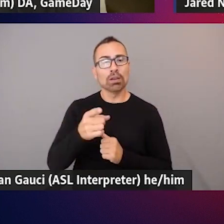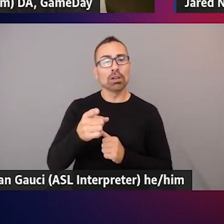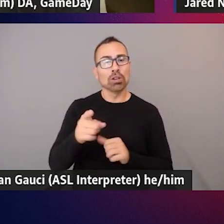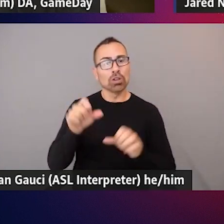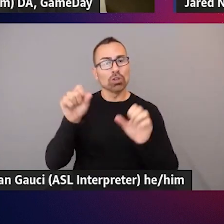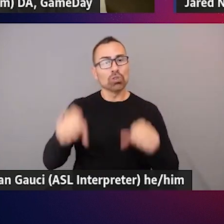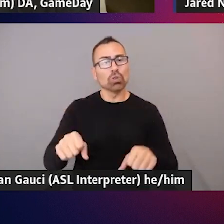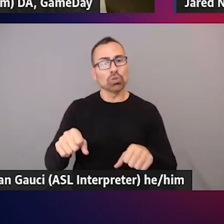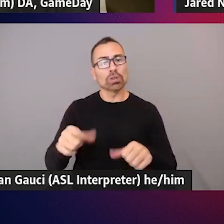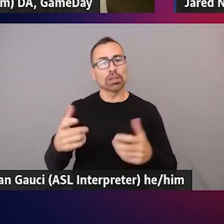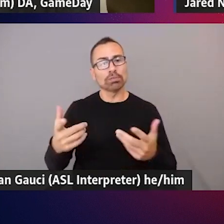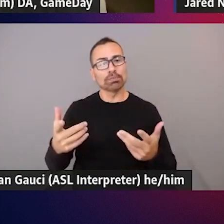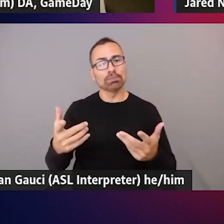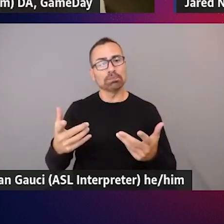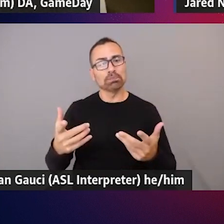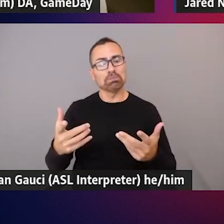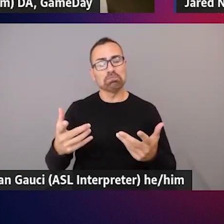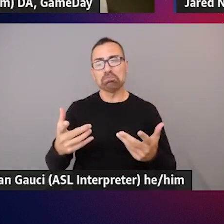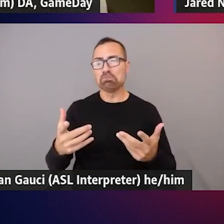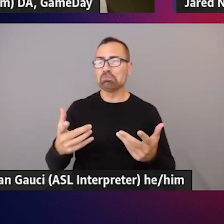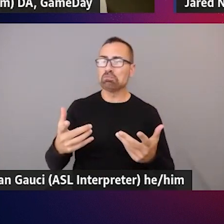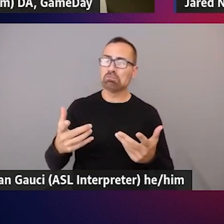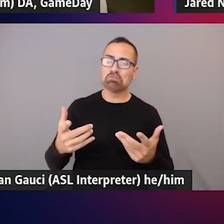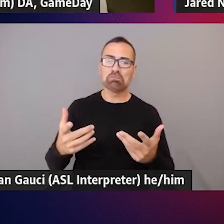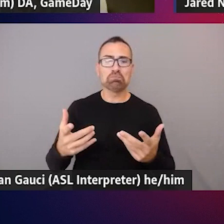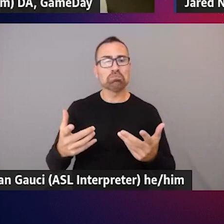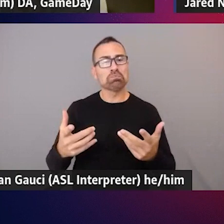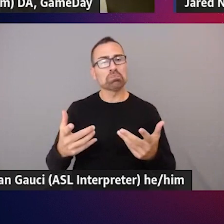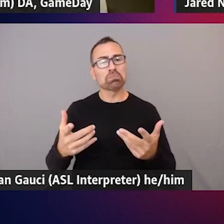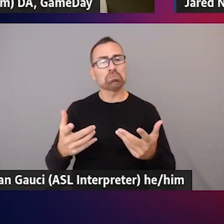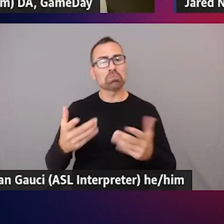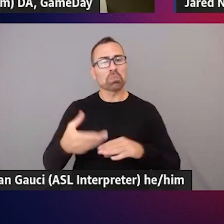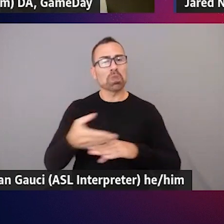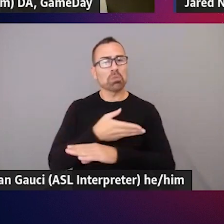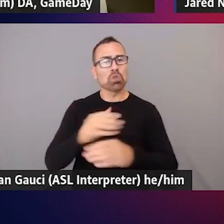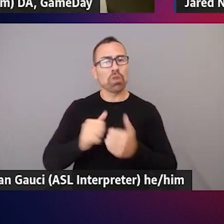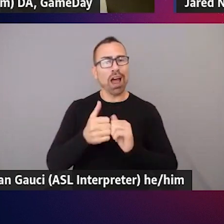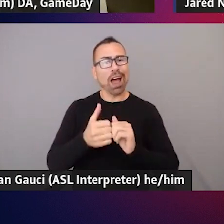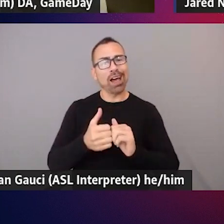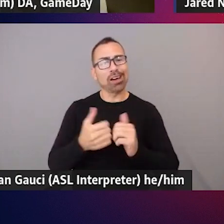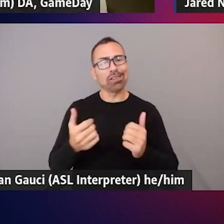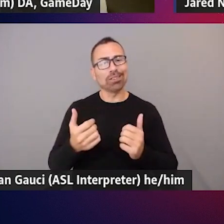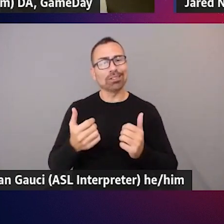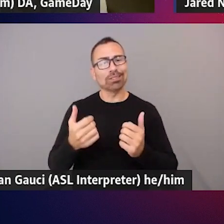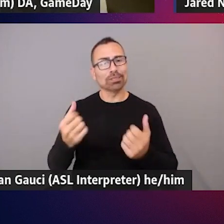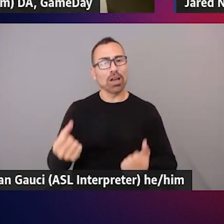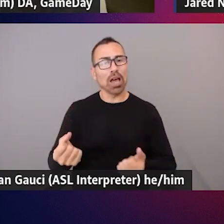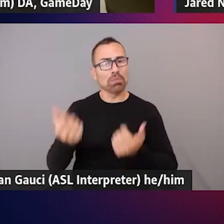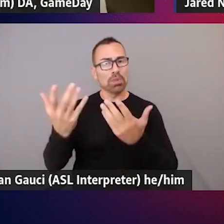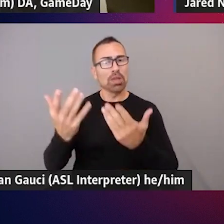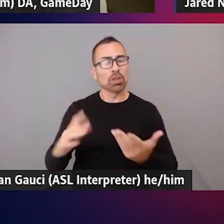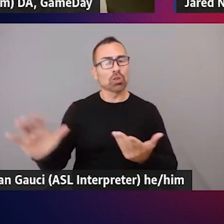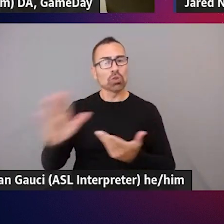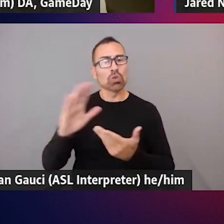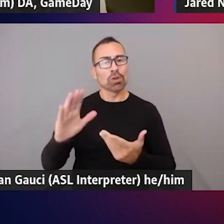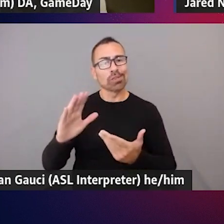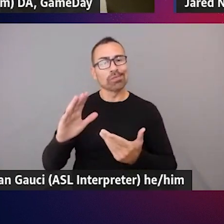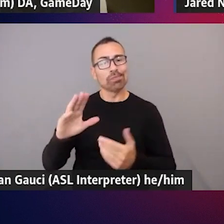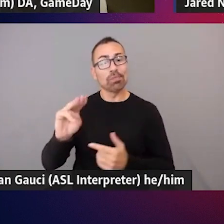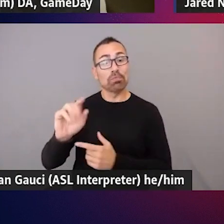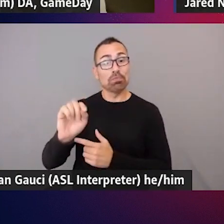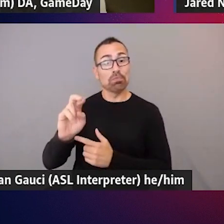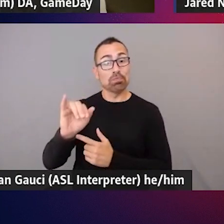making improvements is just start emitting your metrics and start emitting logs, right? For every operation that your